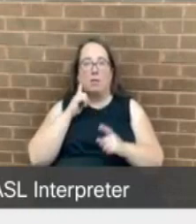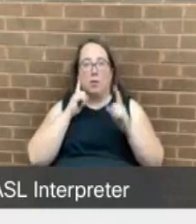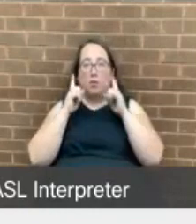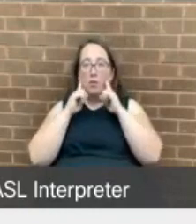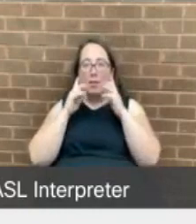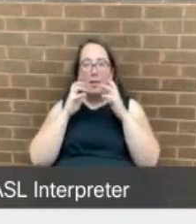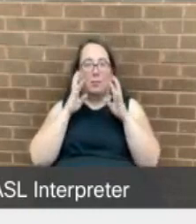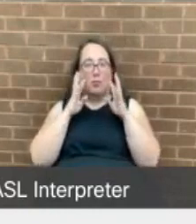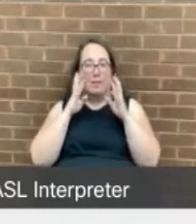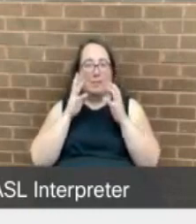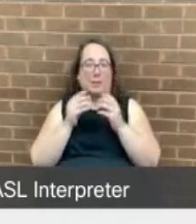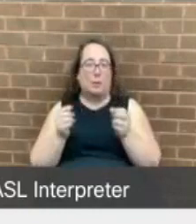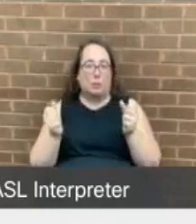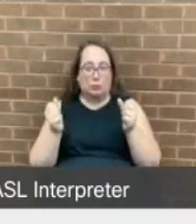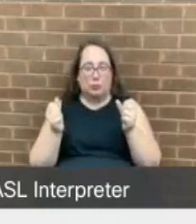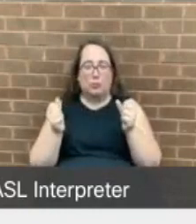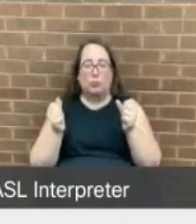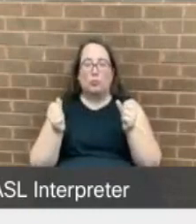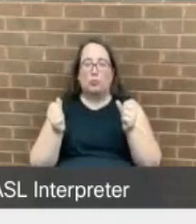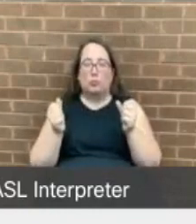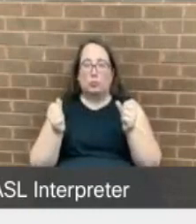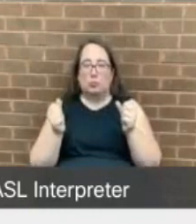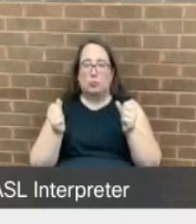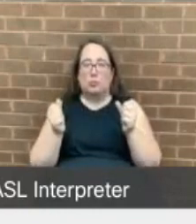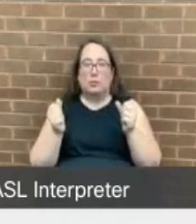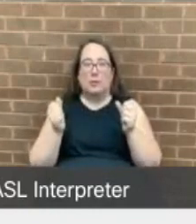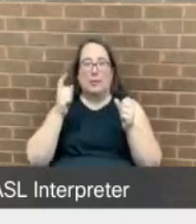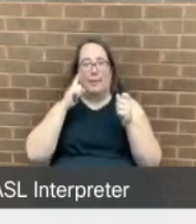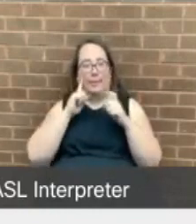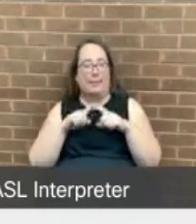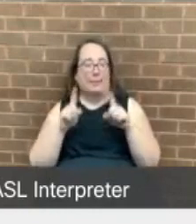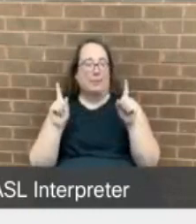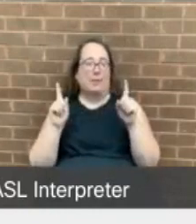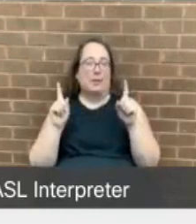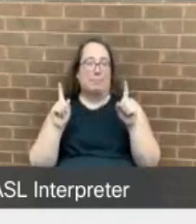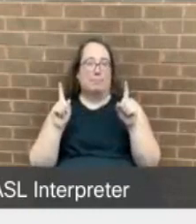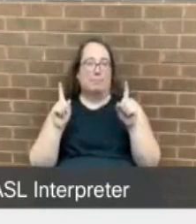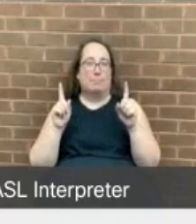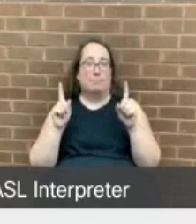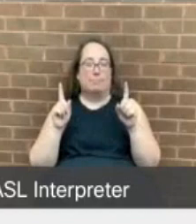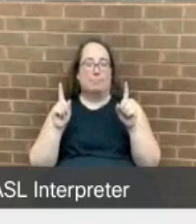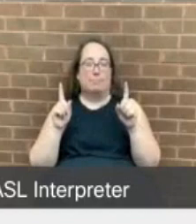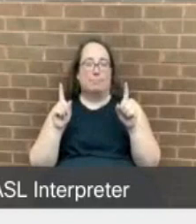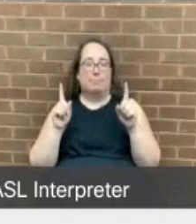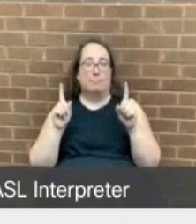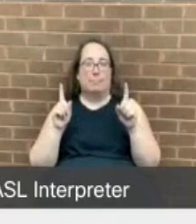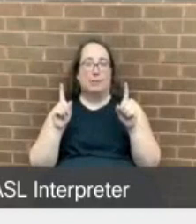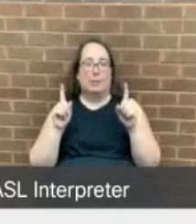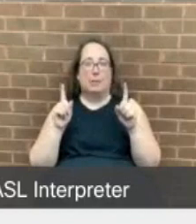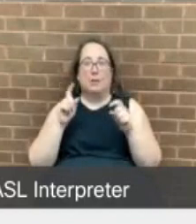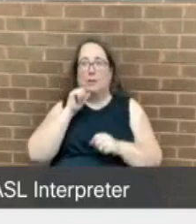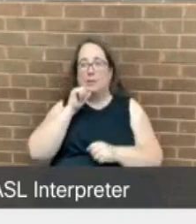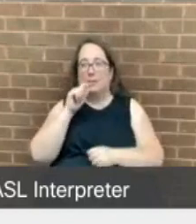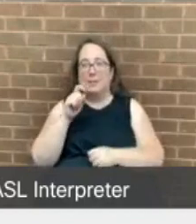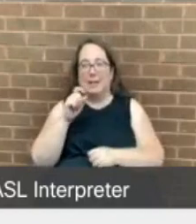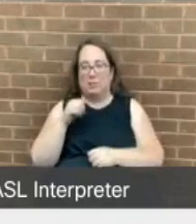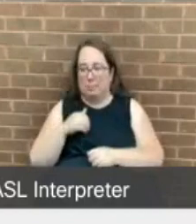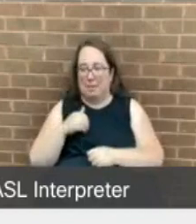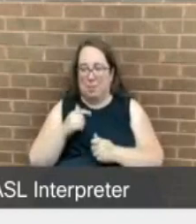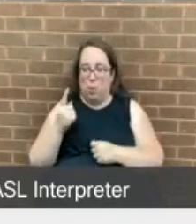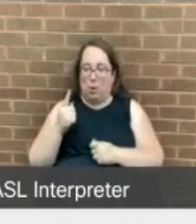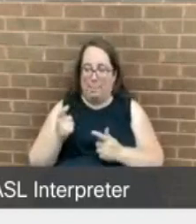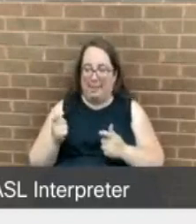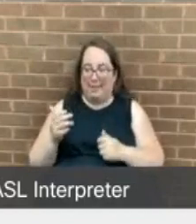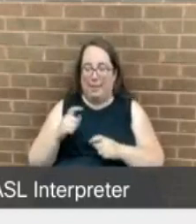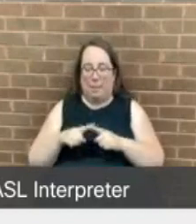creative solutions, or just, you know, thinking outside the box. So how, like, it doesn't have to be a massive thing. It's how can you iteratively